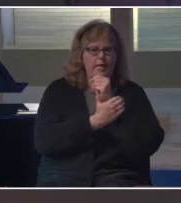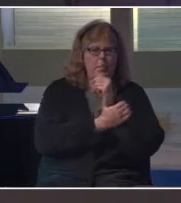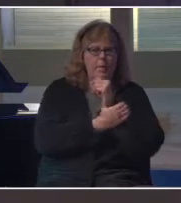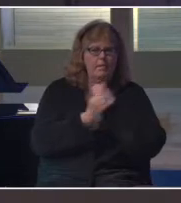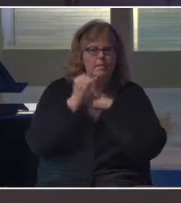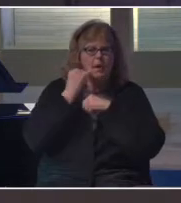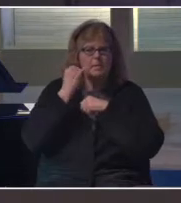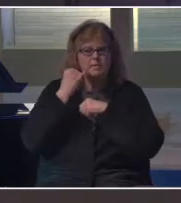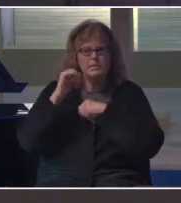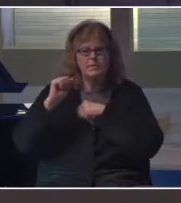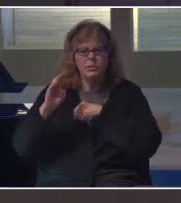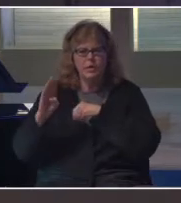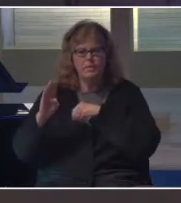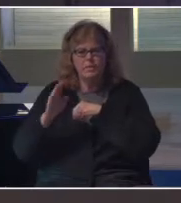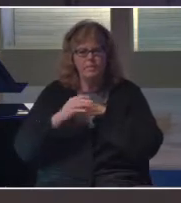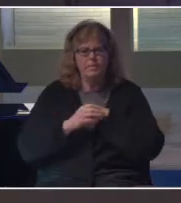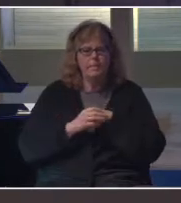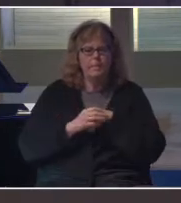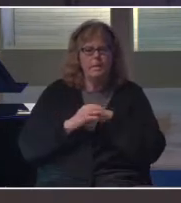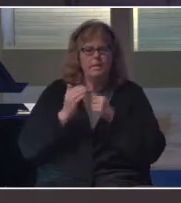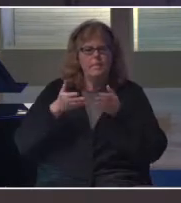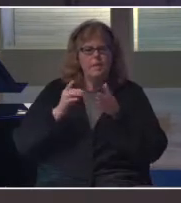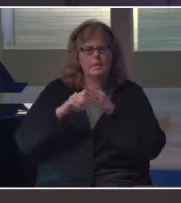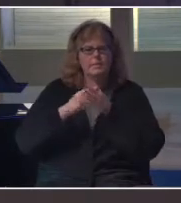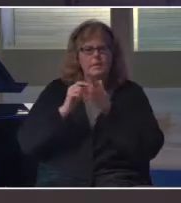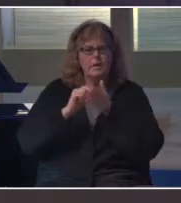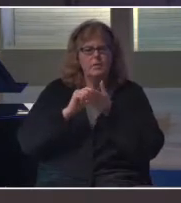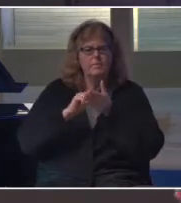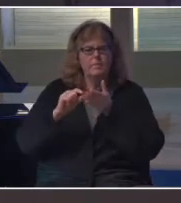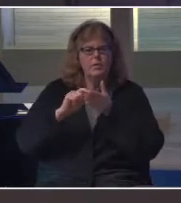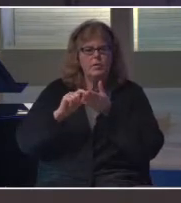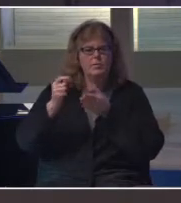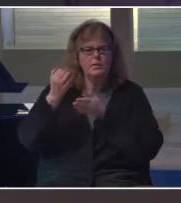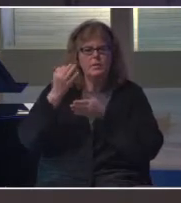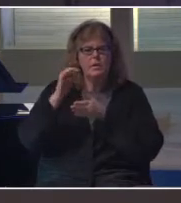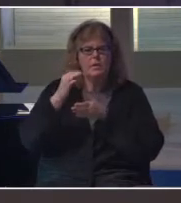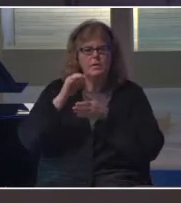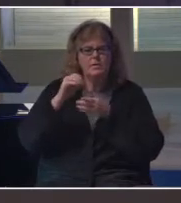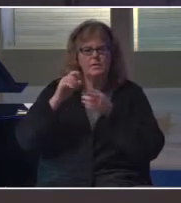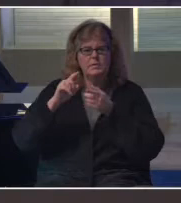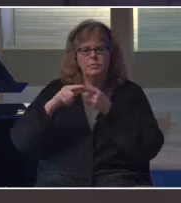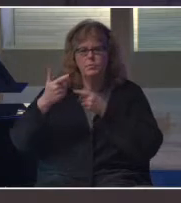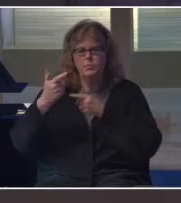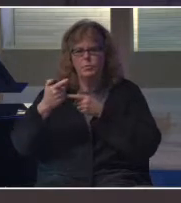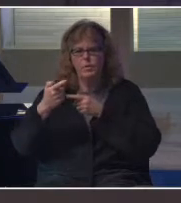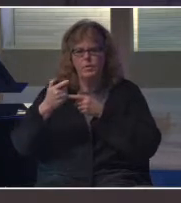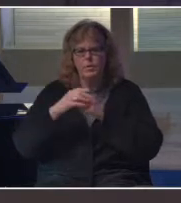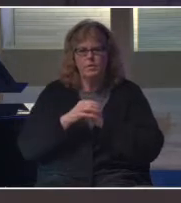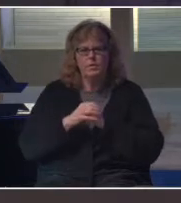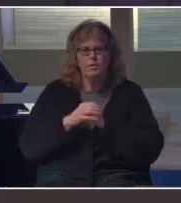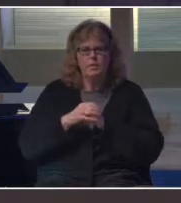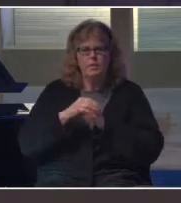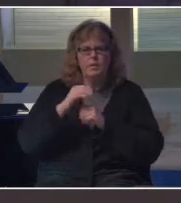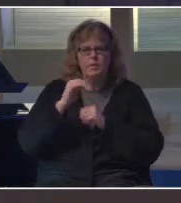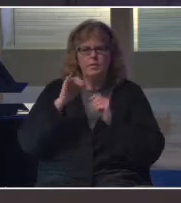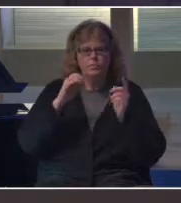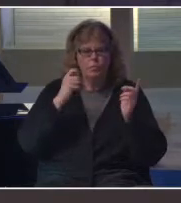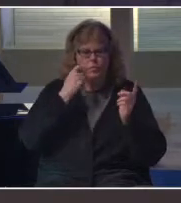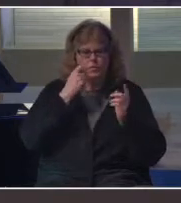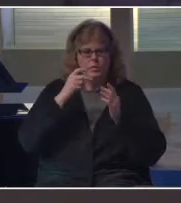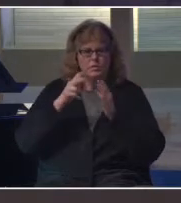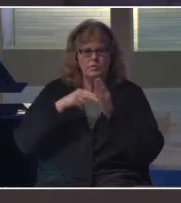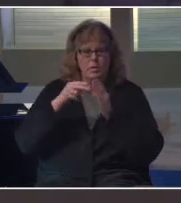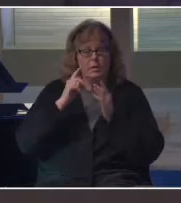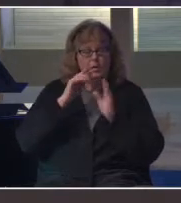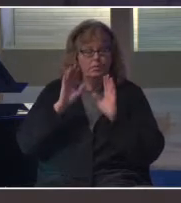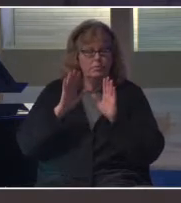Isaac, and Jacob. But let's begin in verses 19 through 21, which Joel had just read, and I thought he